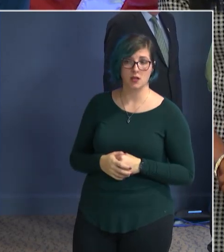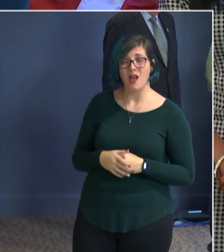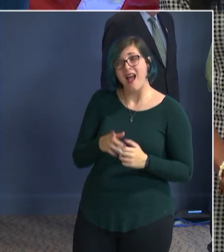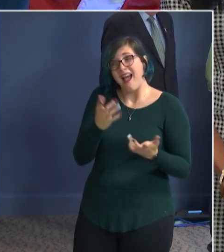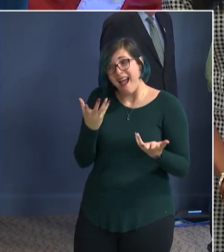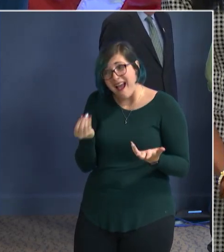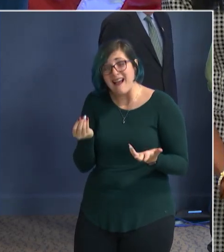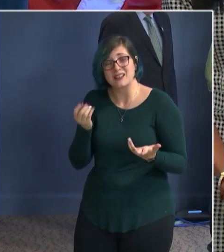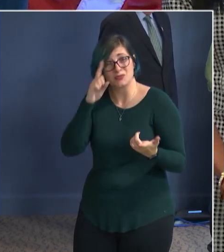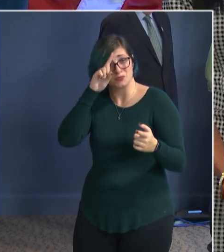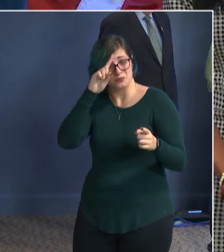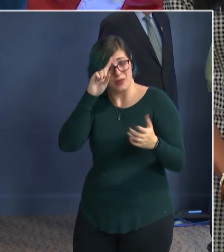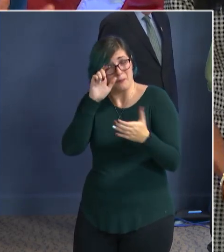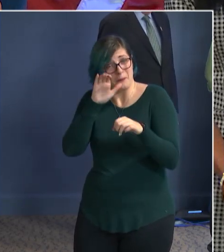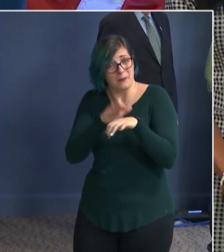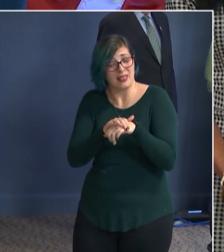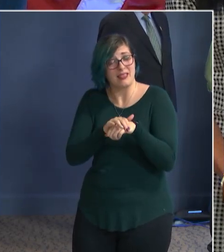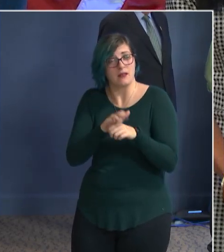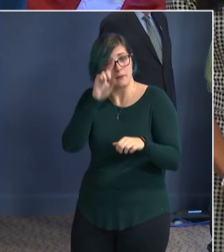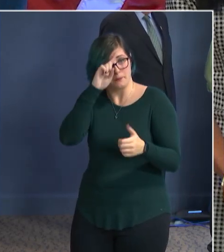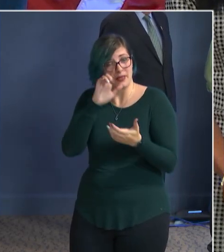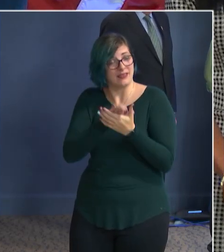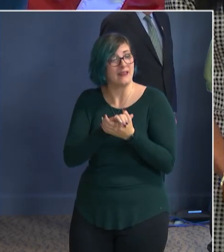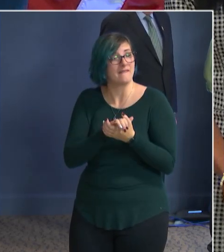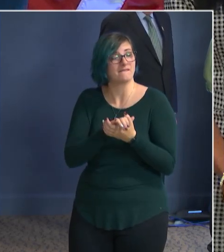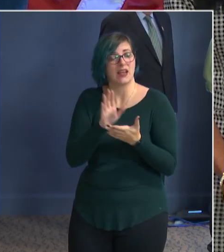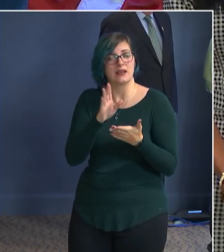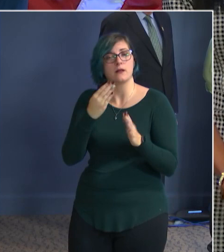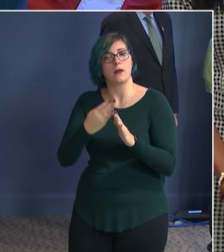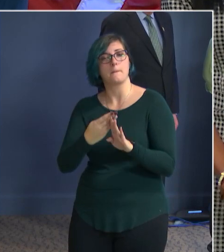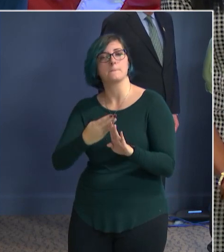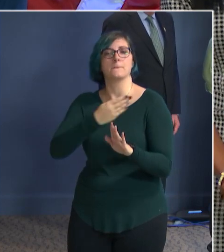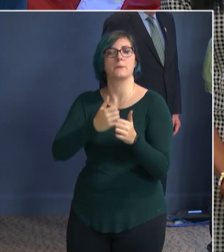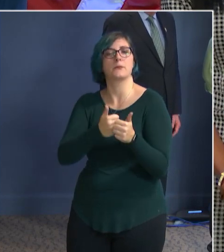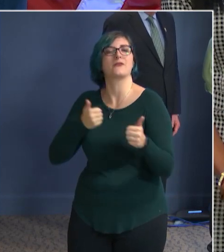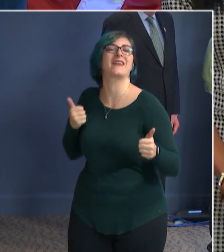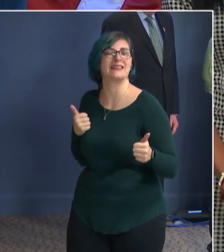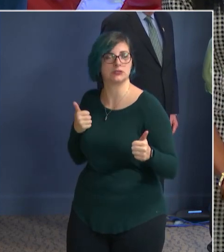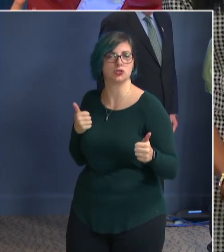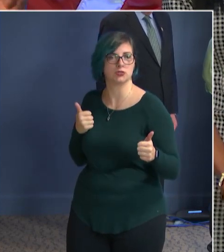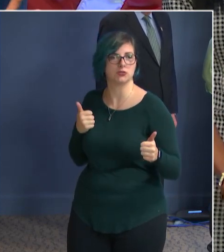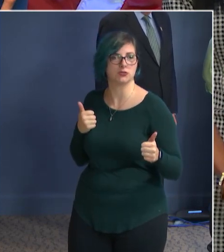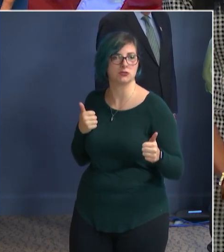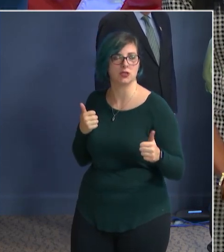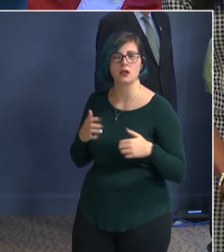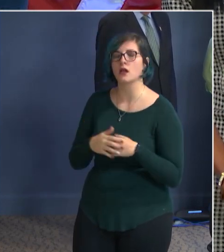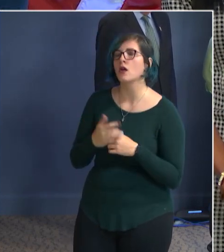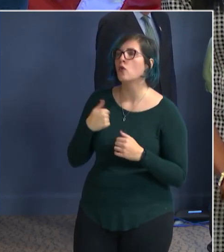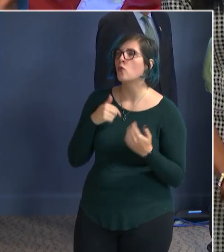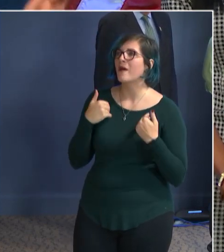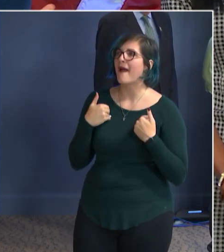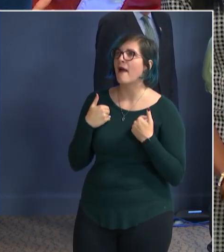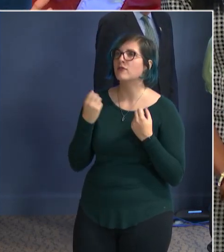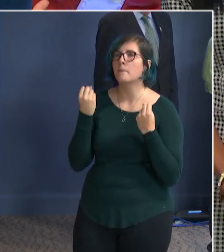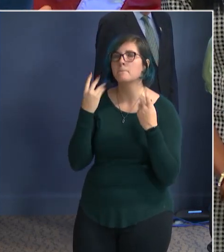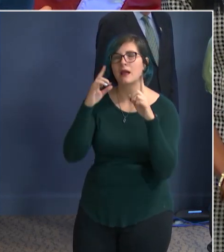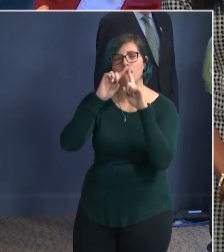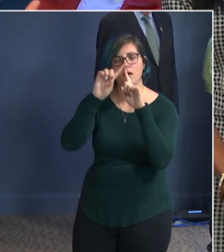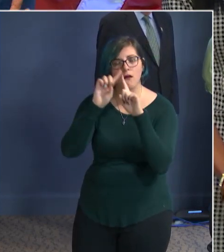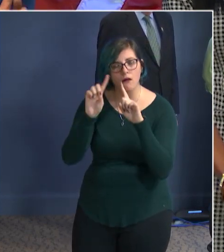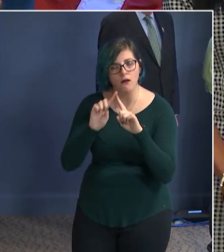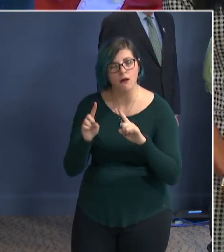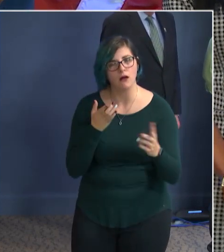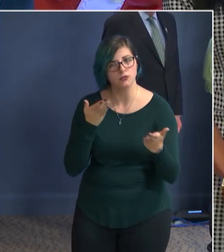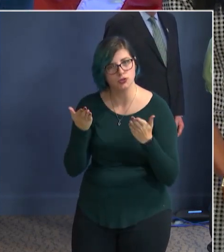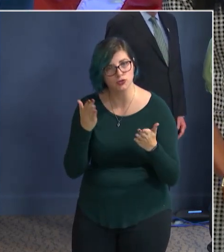and so we have a host of resources in the district. We are extremely fortunate to have a wide range of